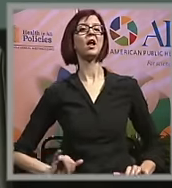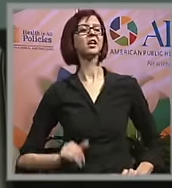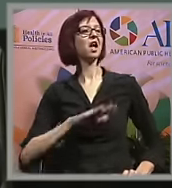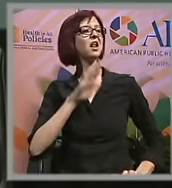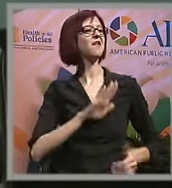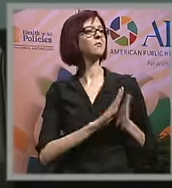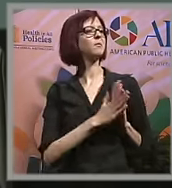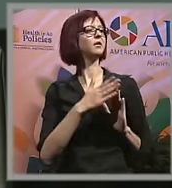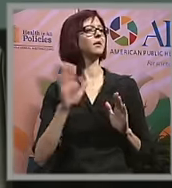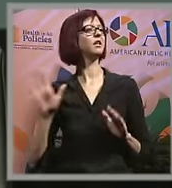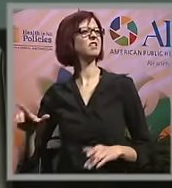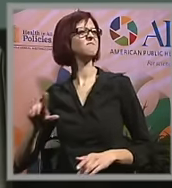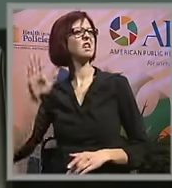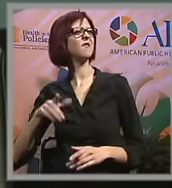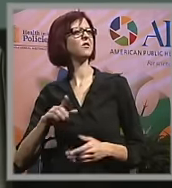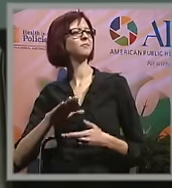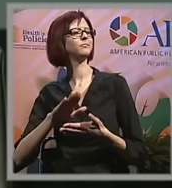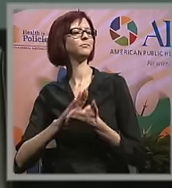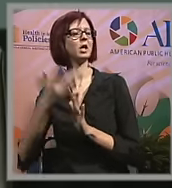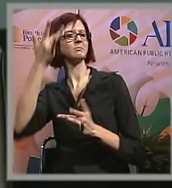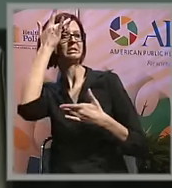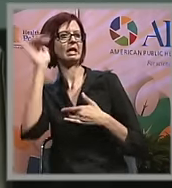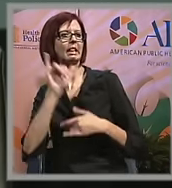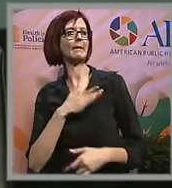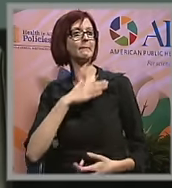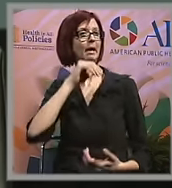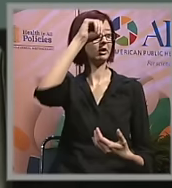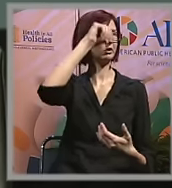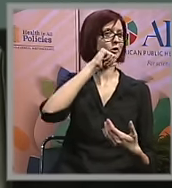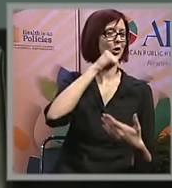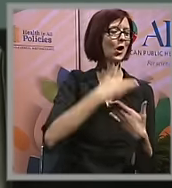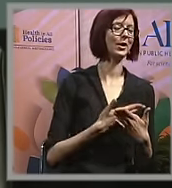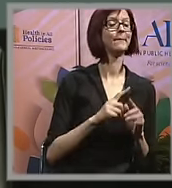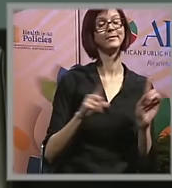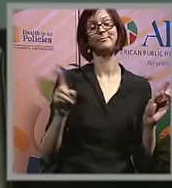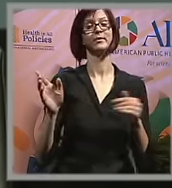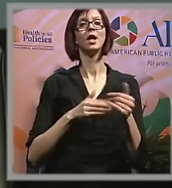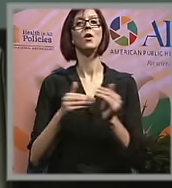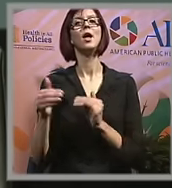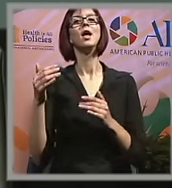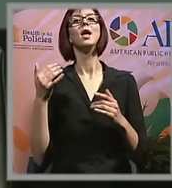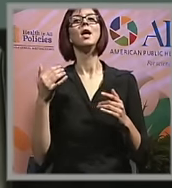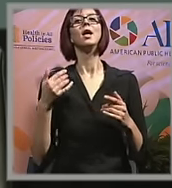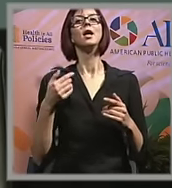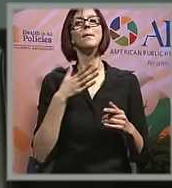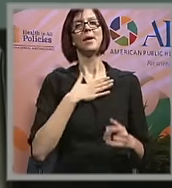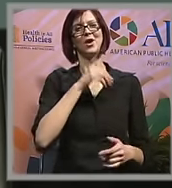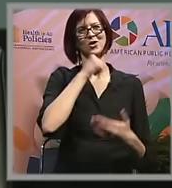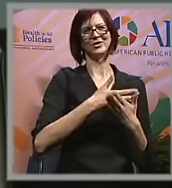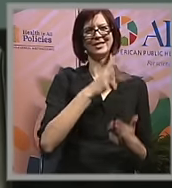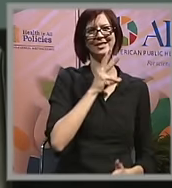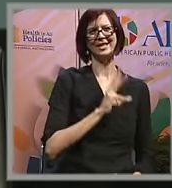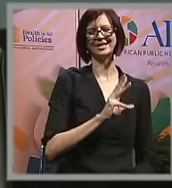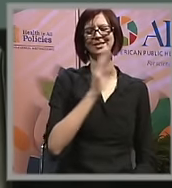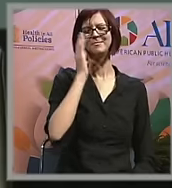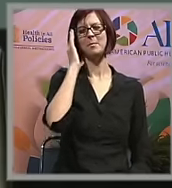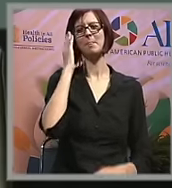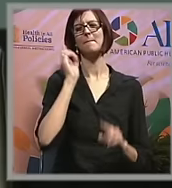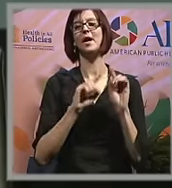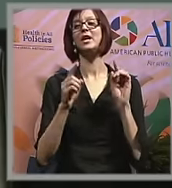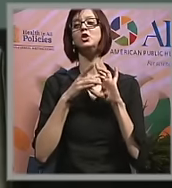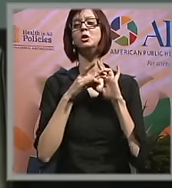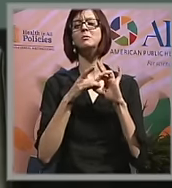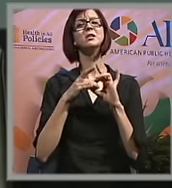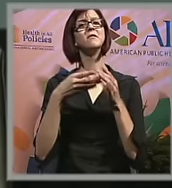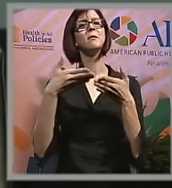that my daughter used to get sick all the time. She's six. I think that in terms of